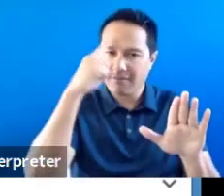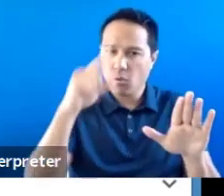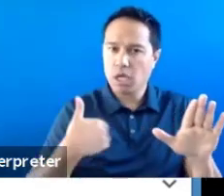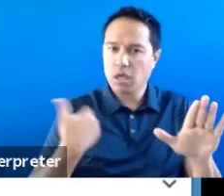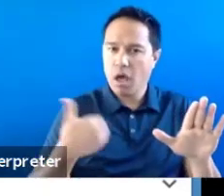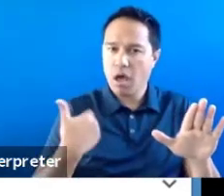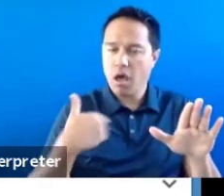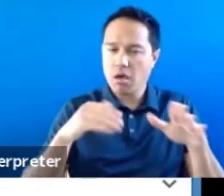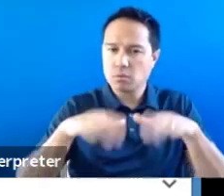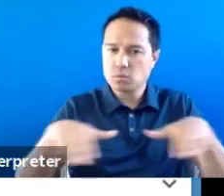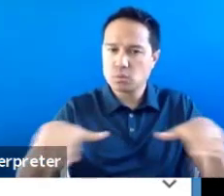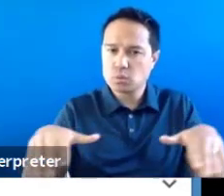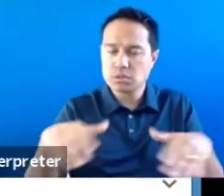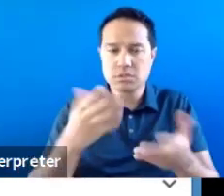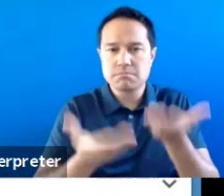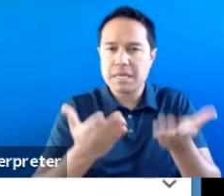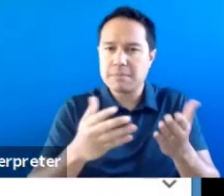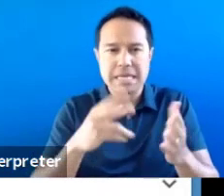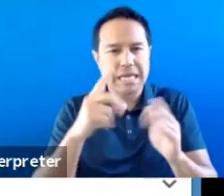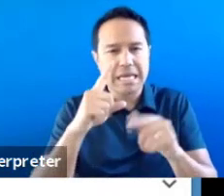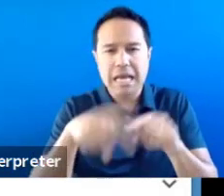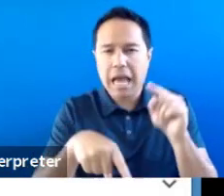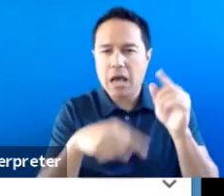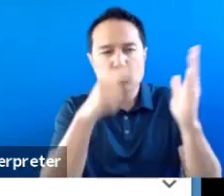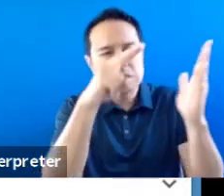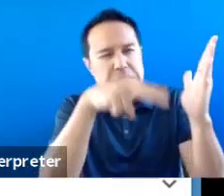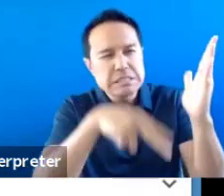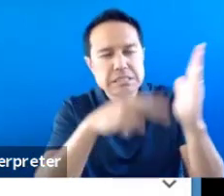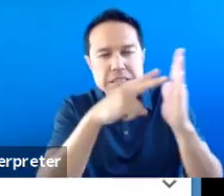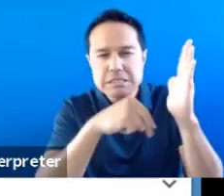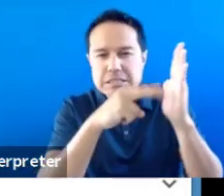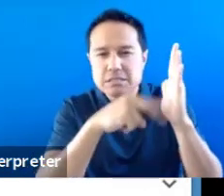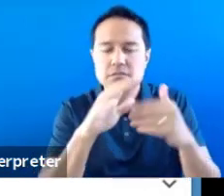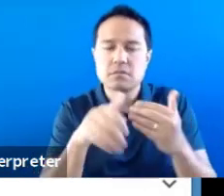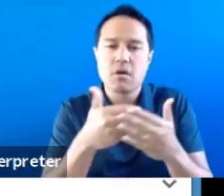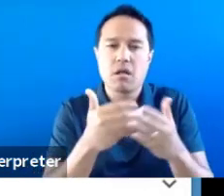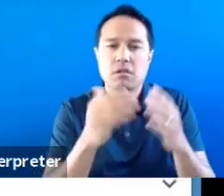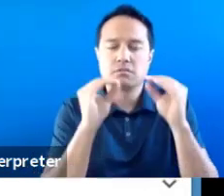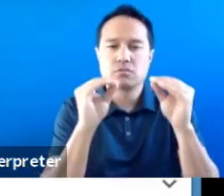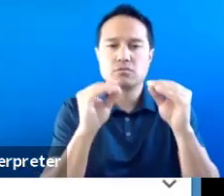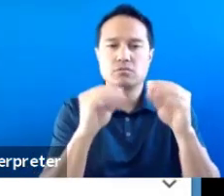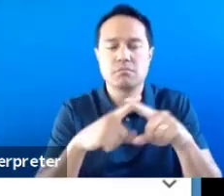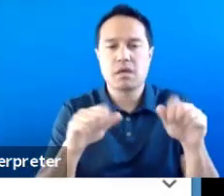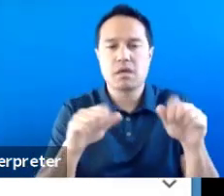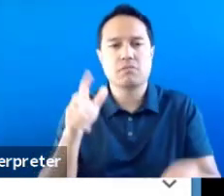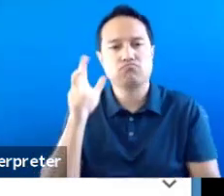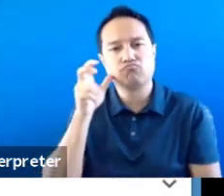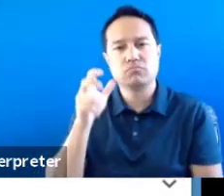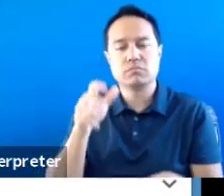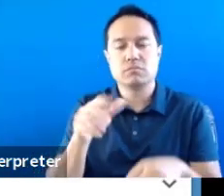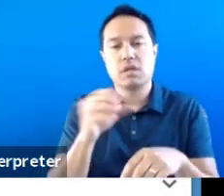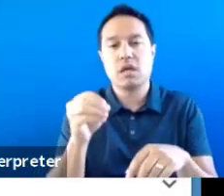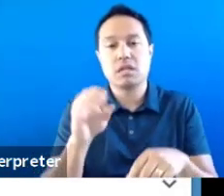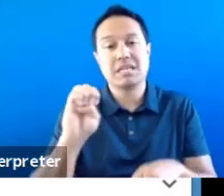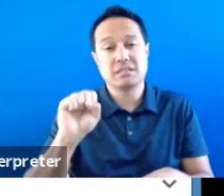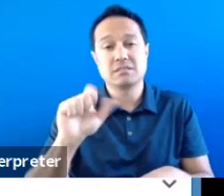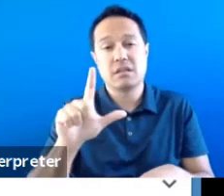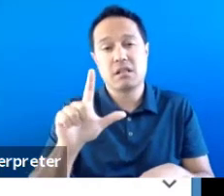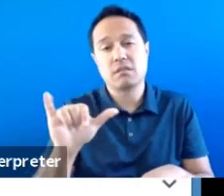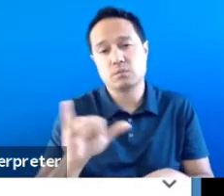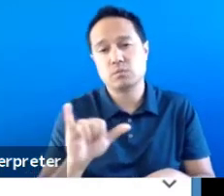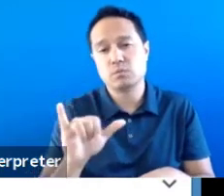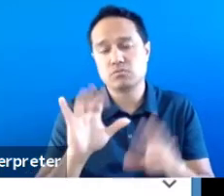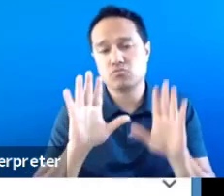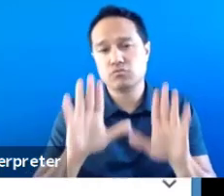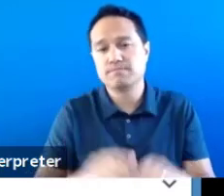all the instructions you put in Google Classroom, but also great for your language learners as well, okay?